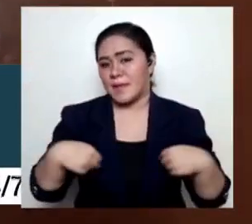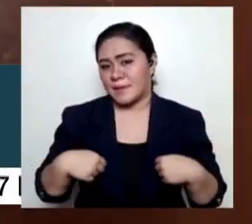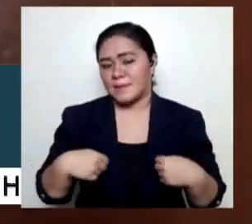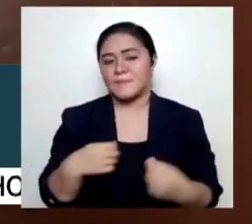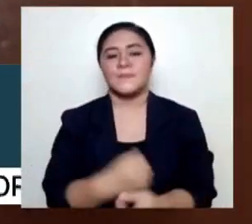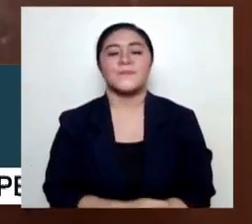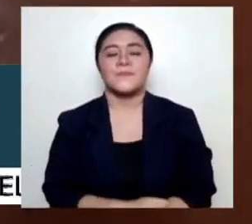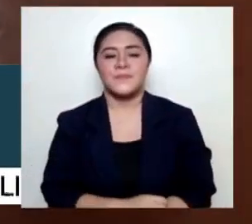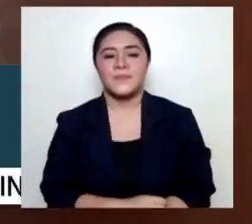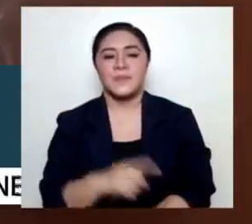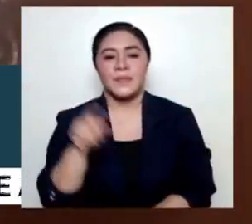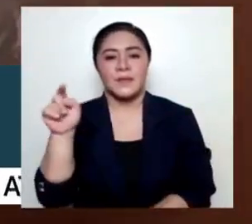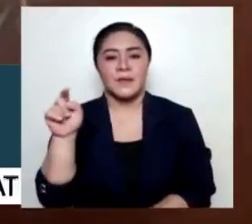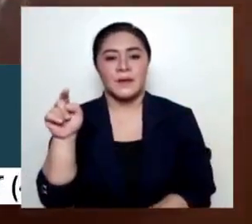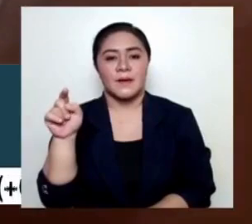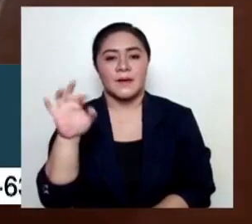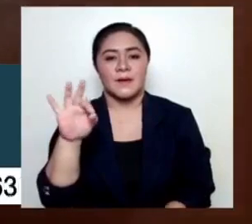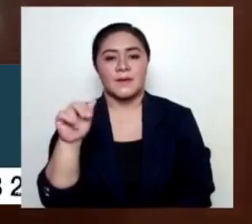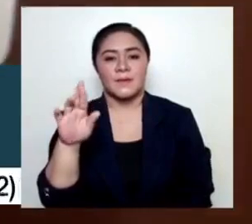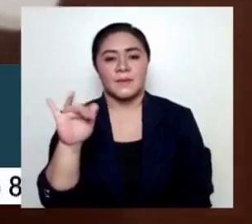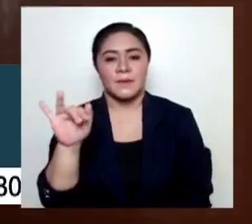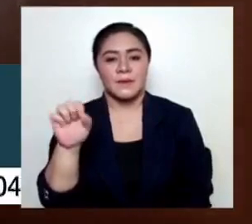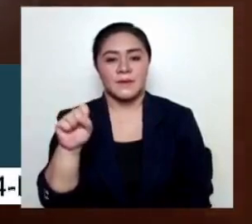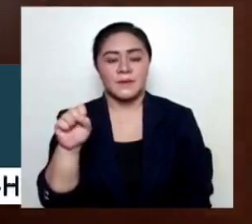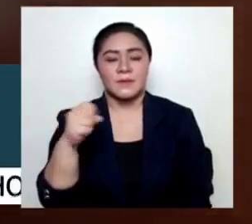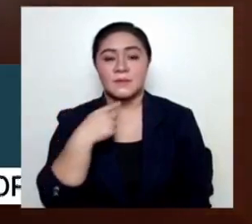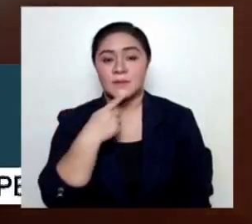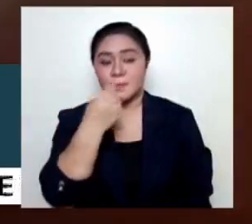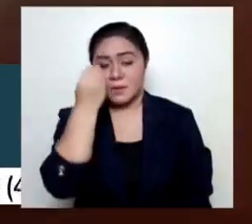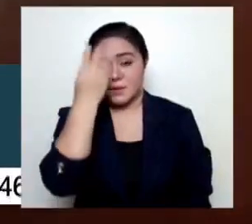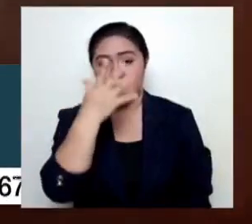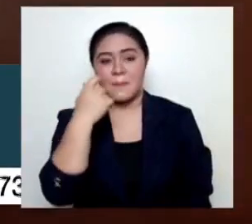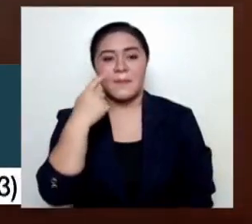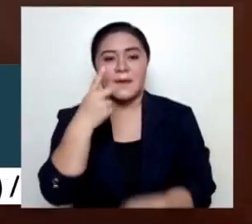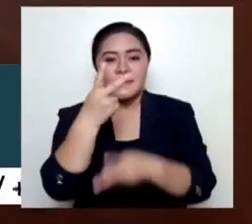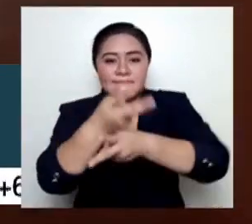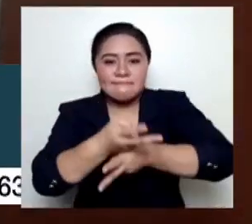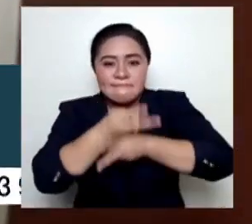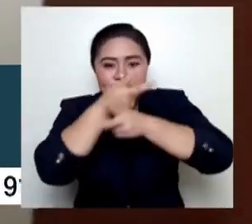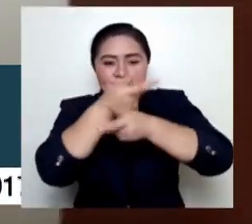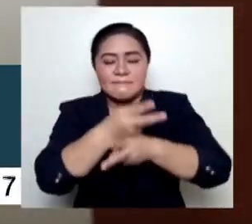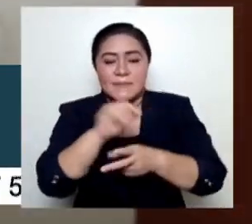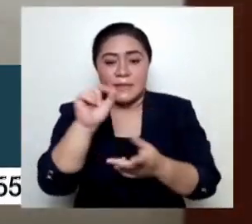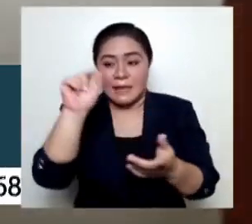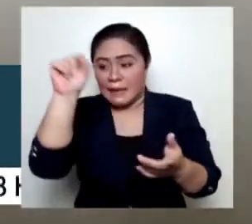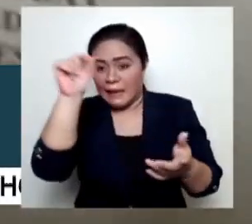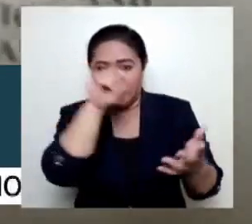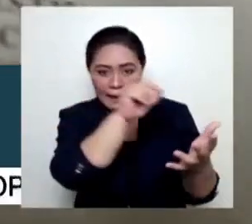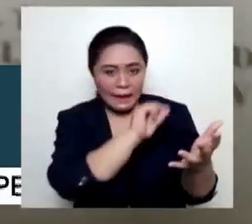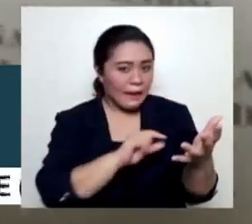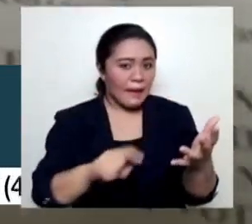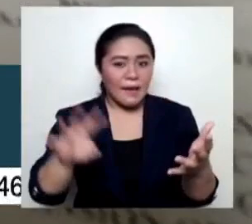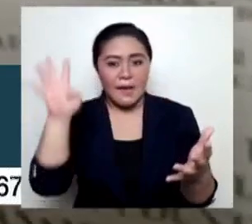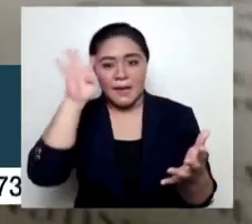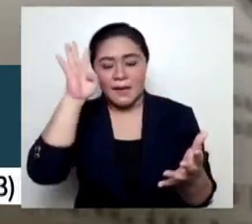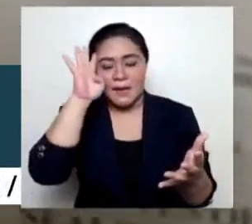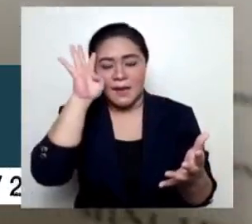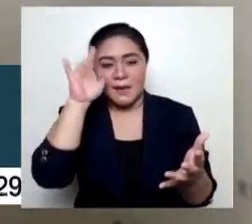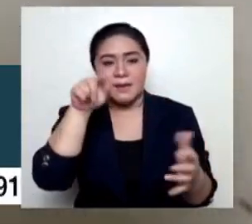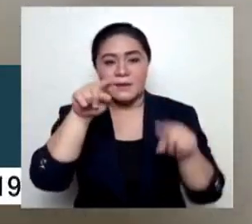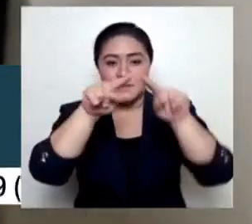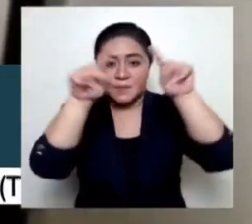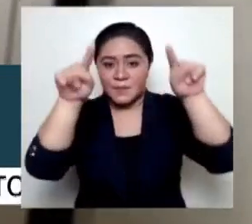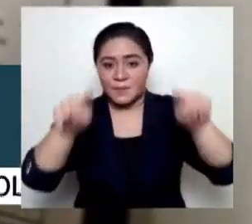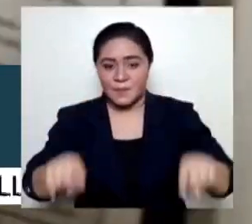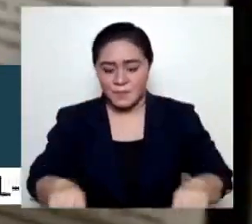board, Jane Fariñas, reminds voters to be careful not to mark or put any smudge on the QR code